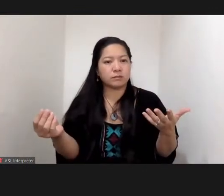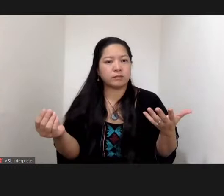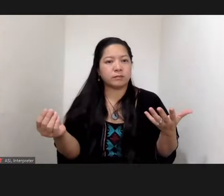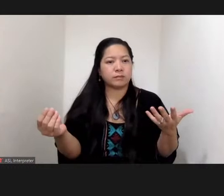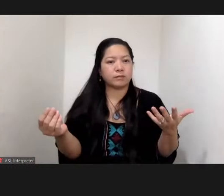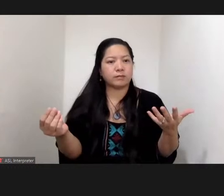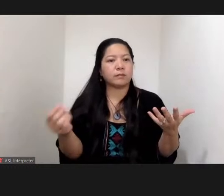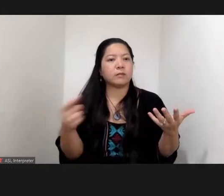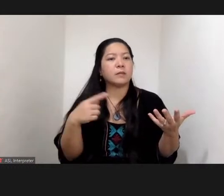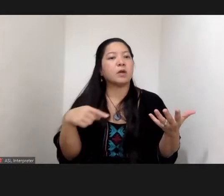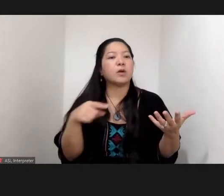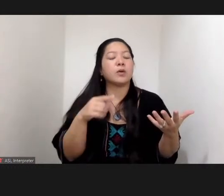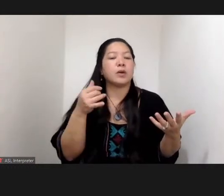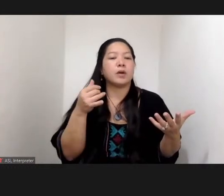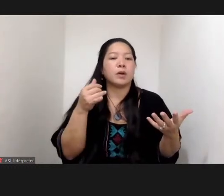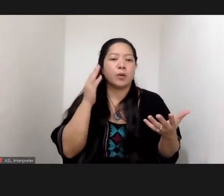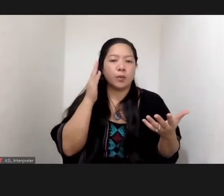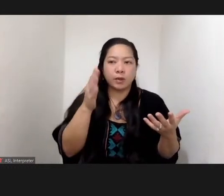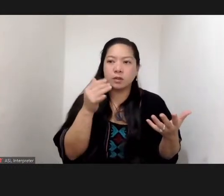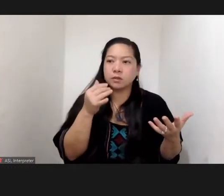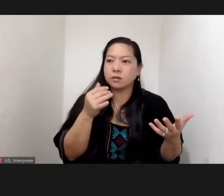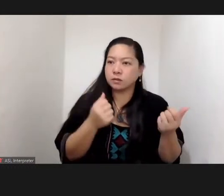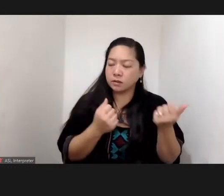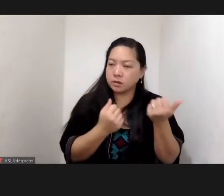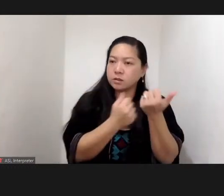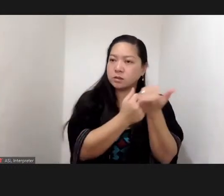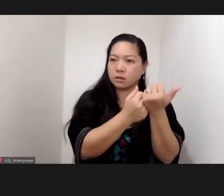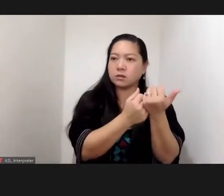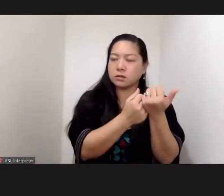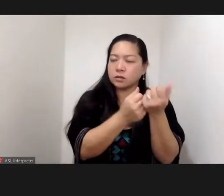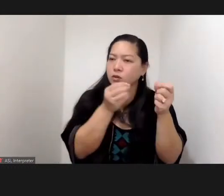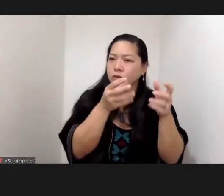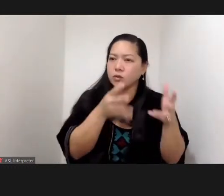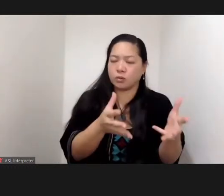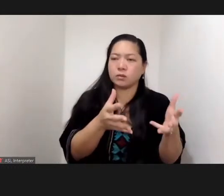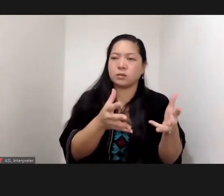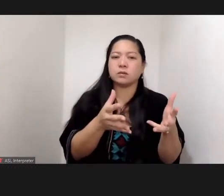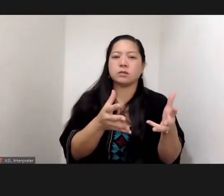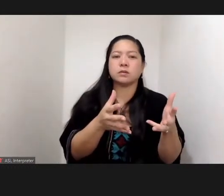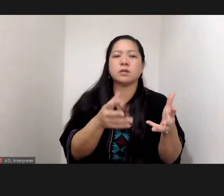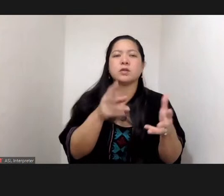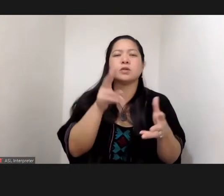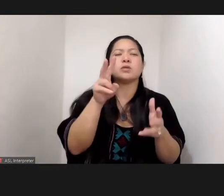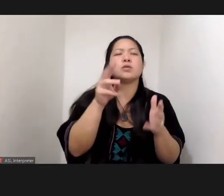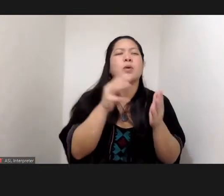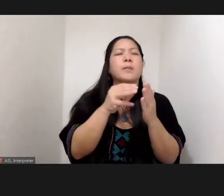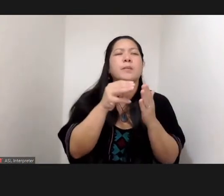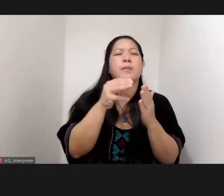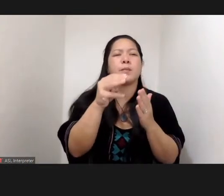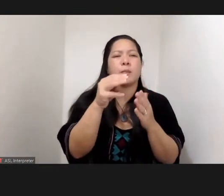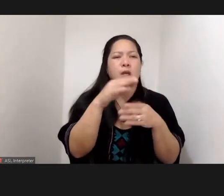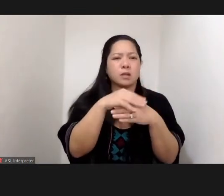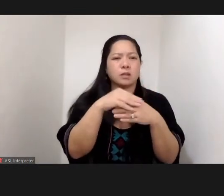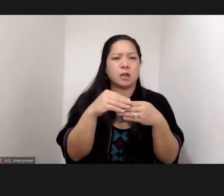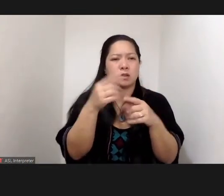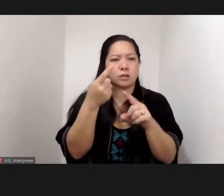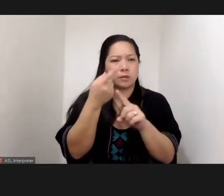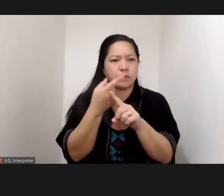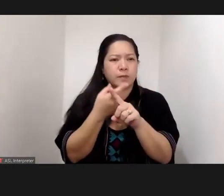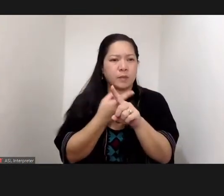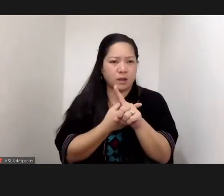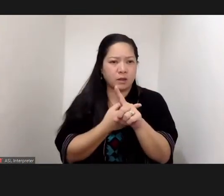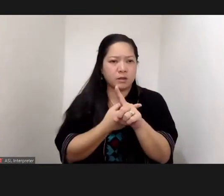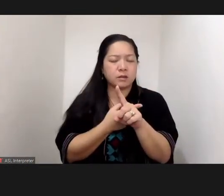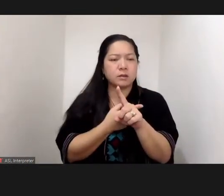We would stand to lose over $2 million a month